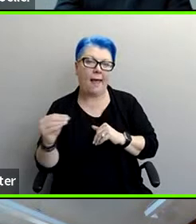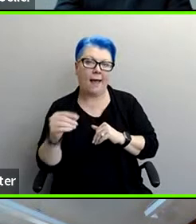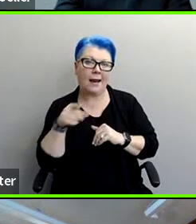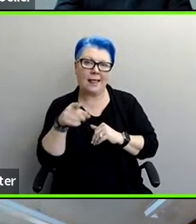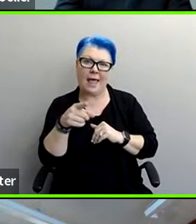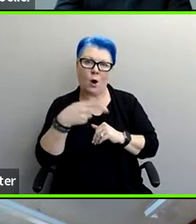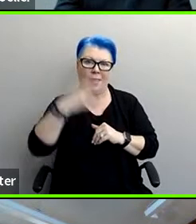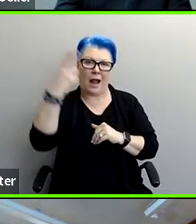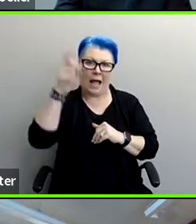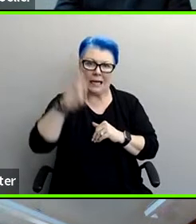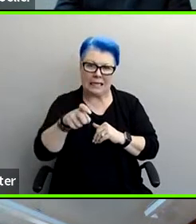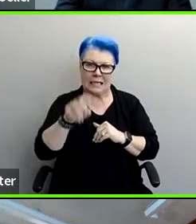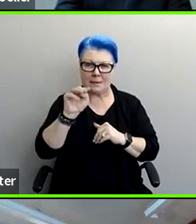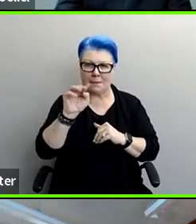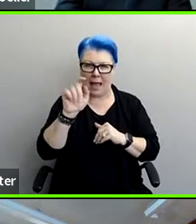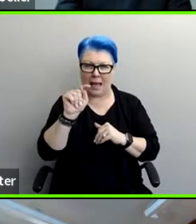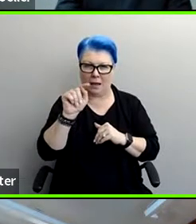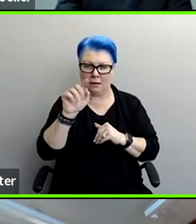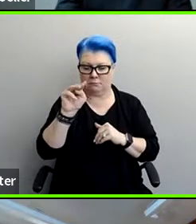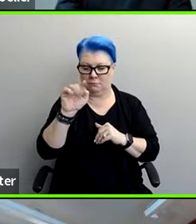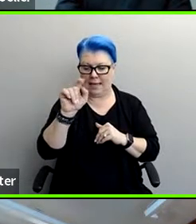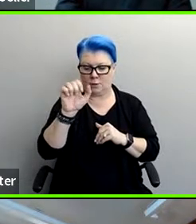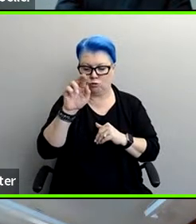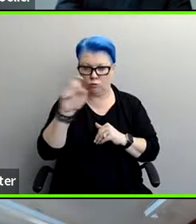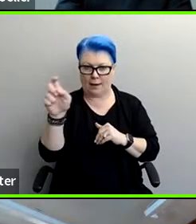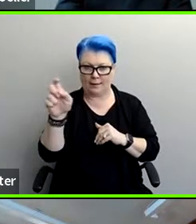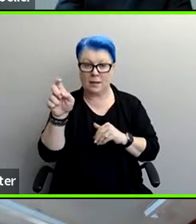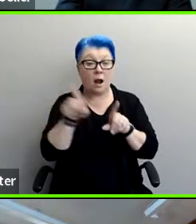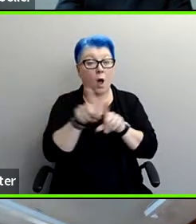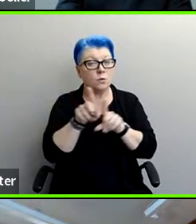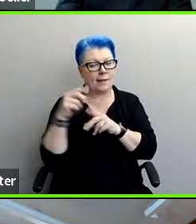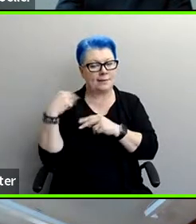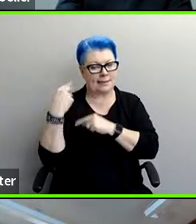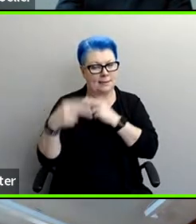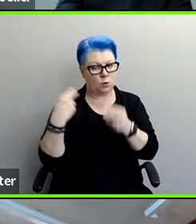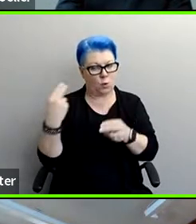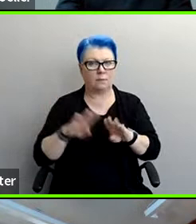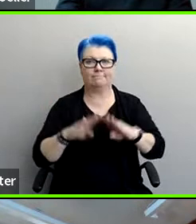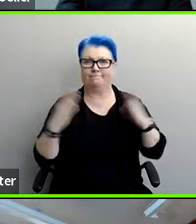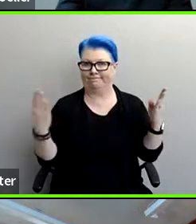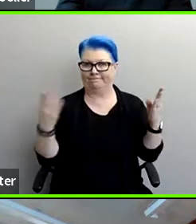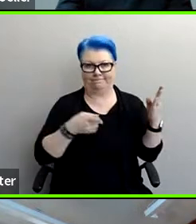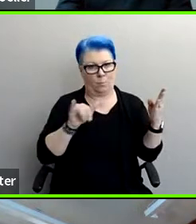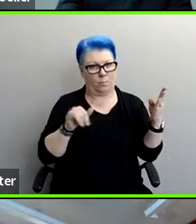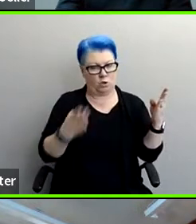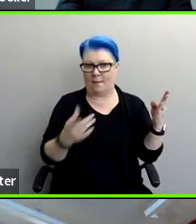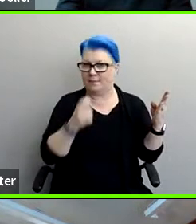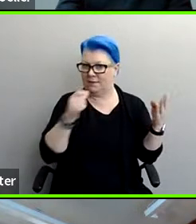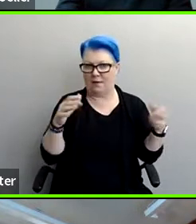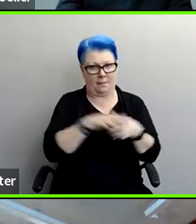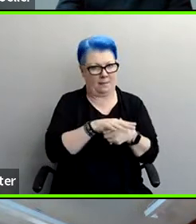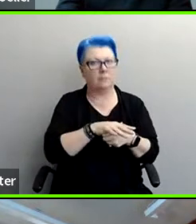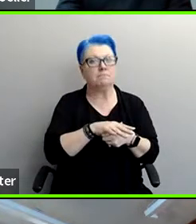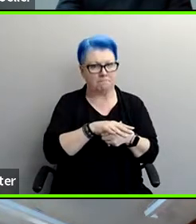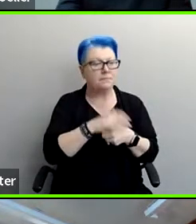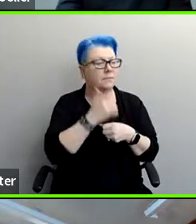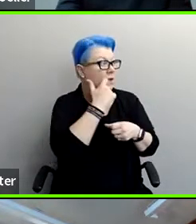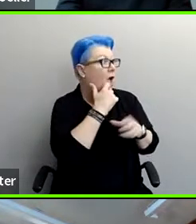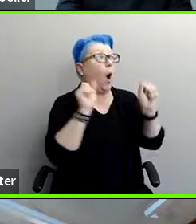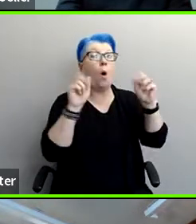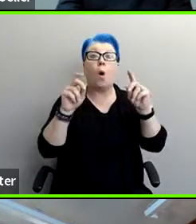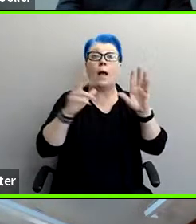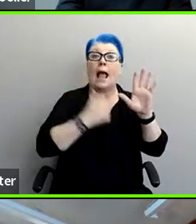that high needs matrix, and then also has had that historic vacancy and turnover rate. Okay, I'm sorry, I